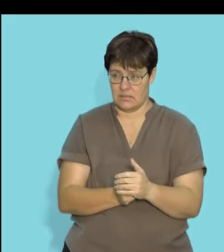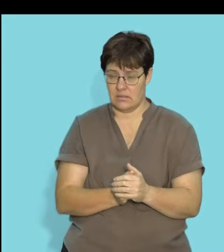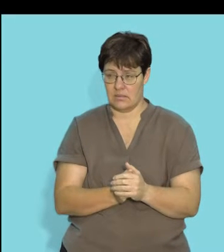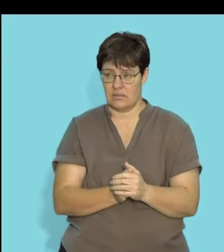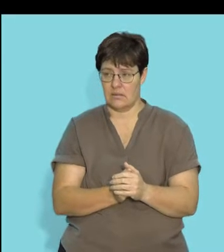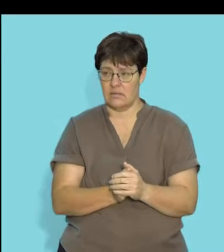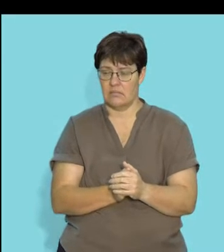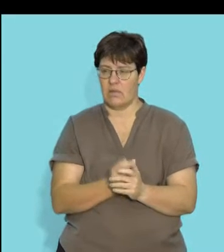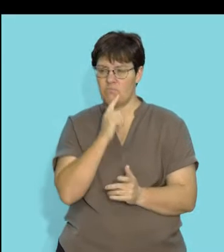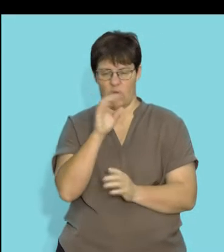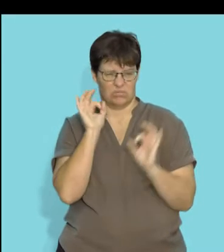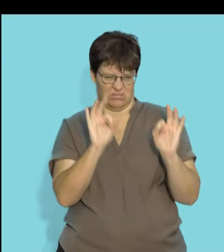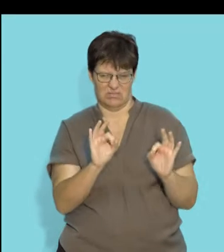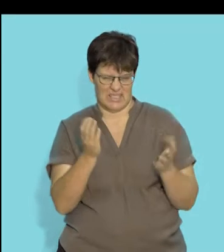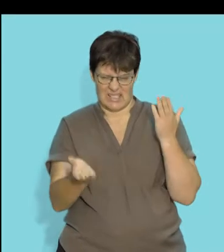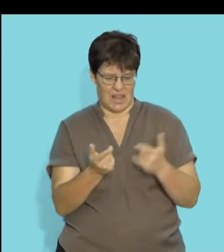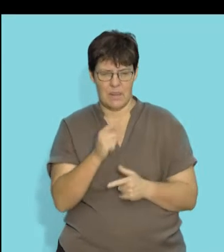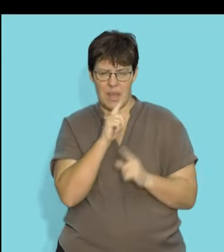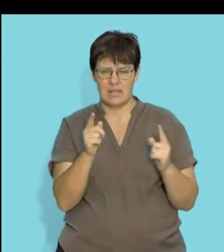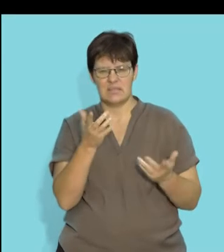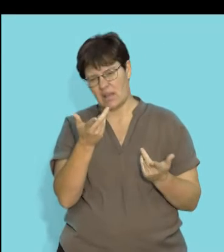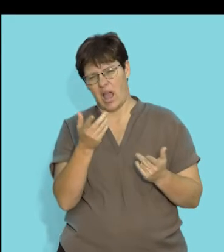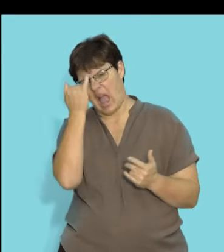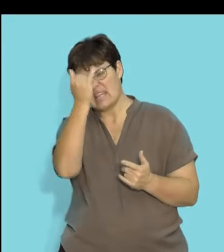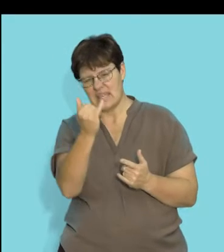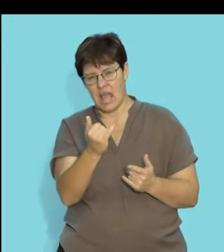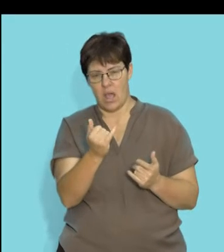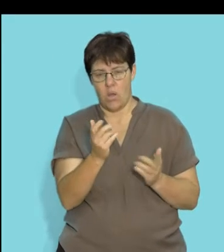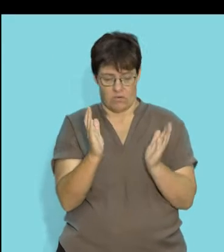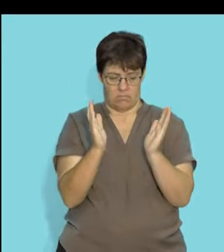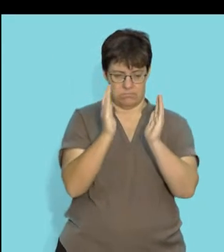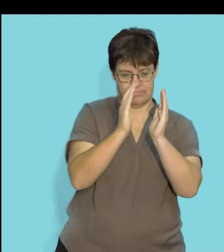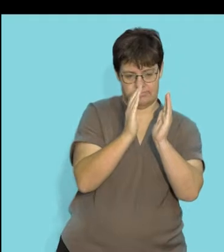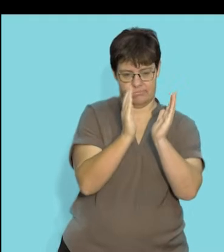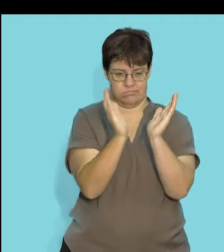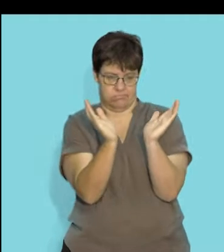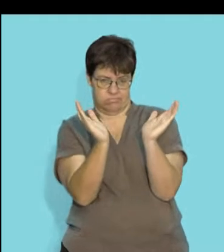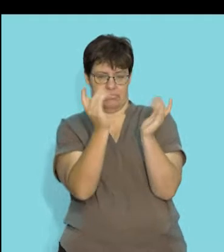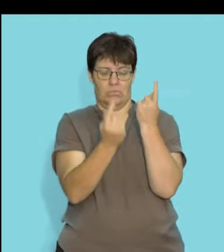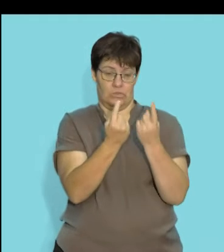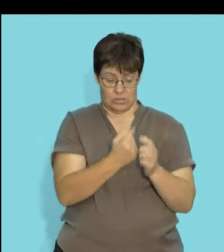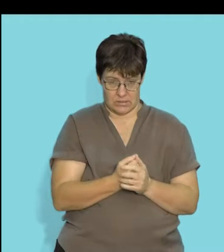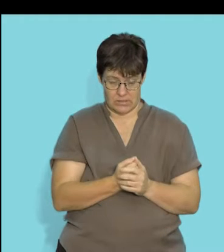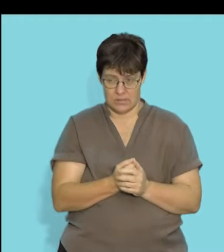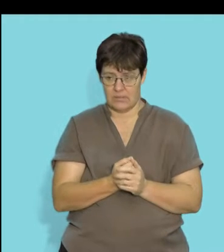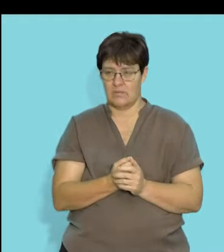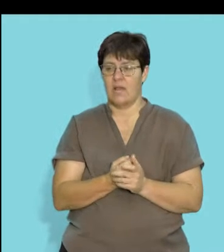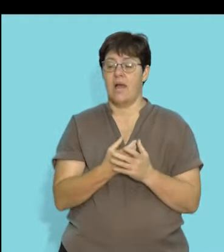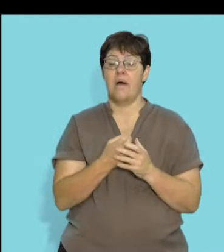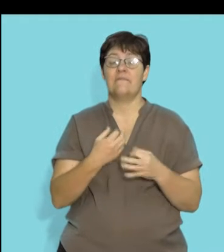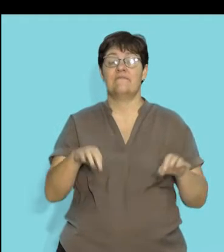that, right, from the y-axis. I know I'm not drawing it to scale, but it gives you an idea of what we really